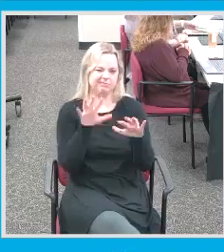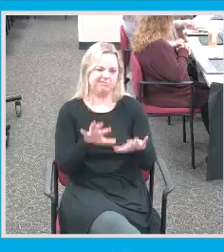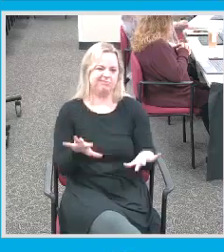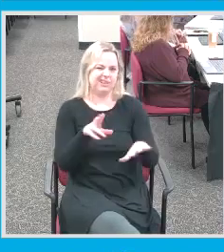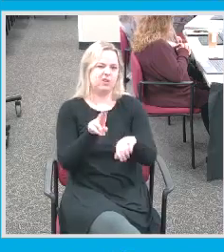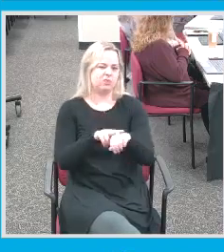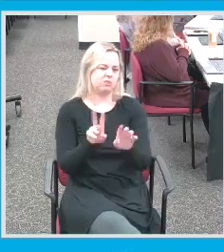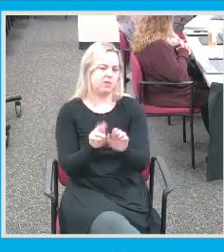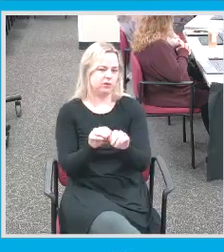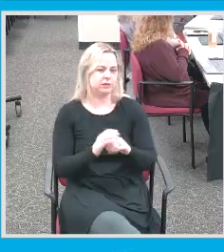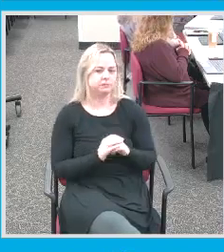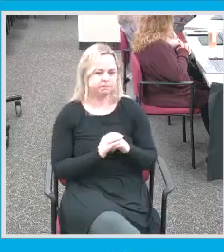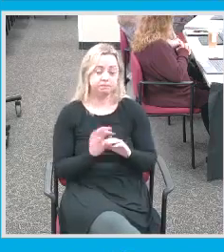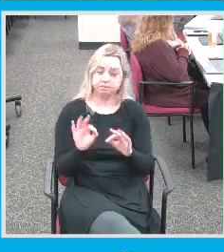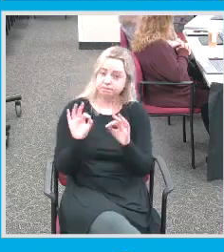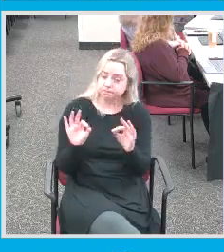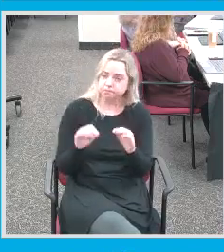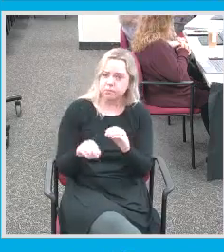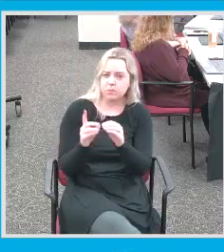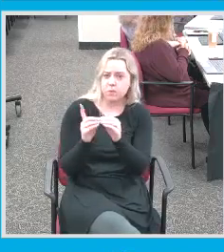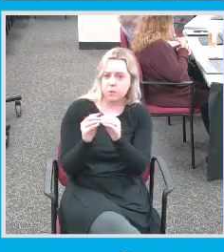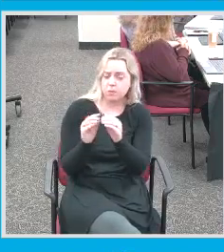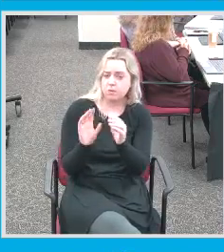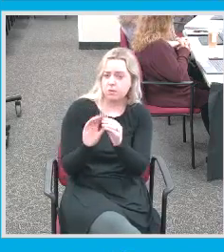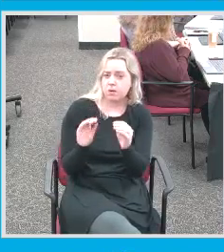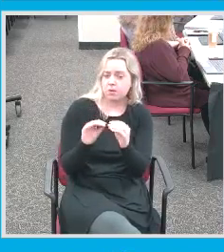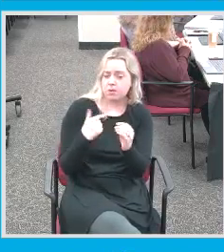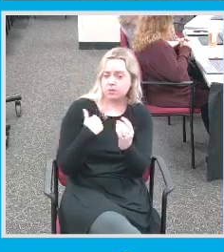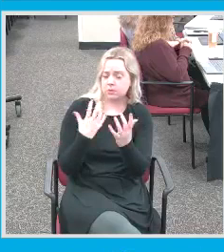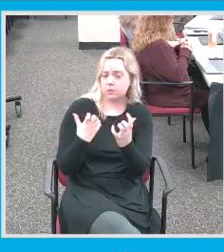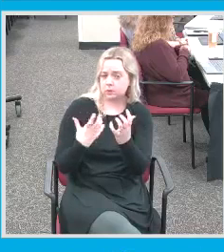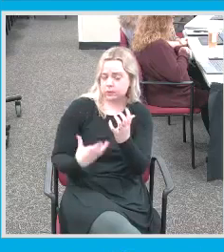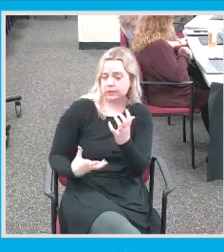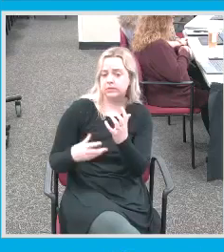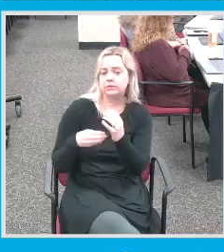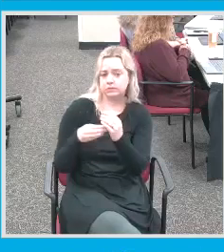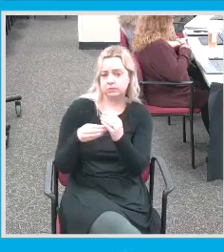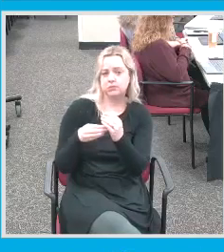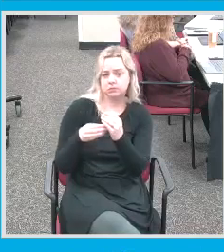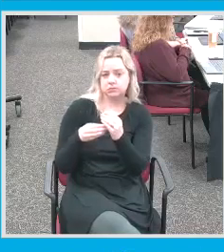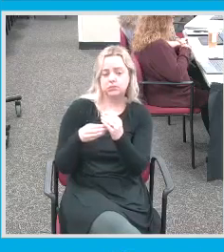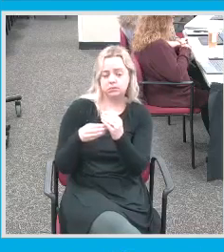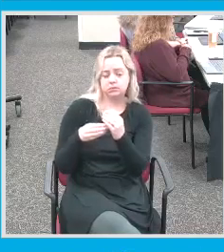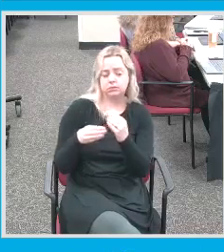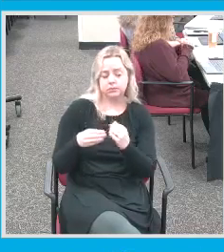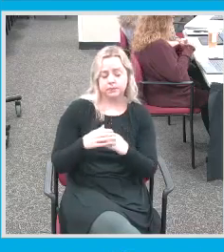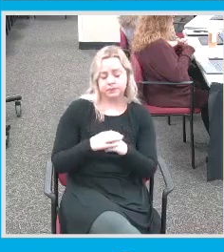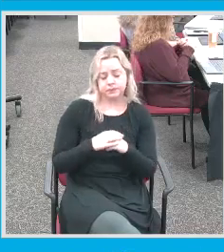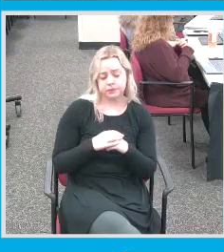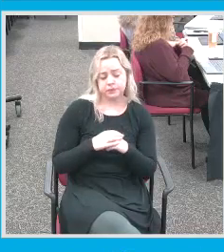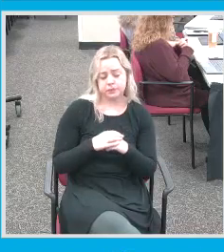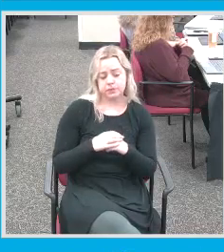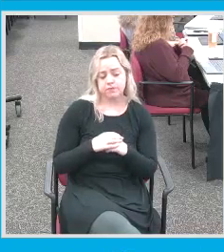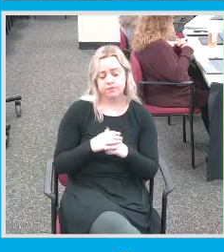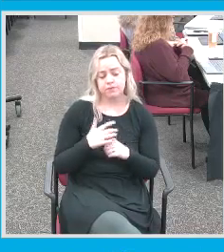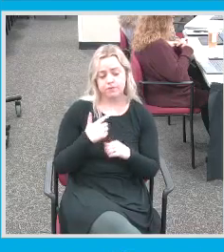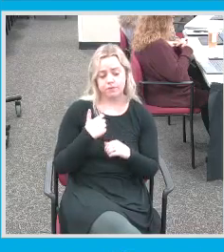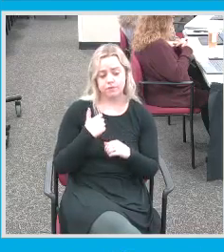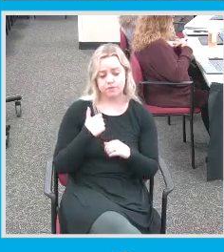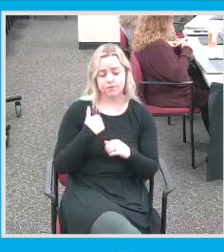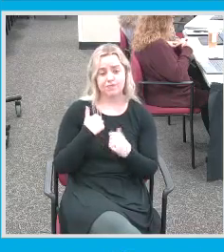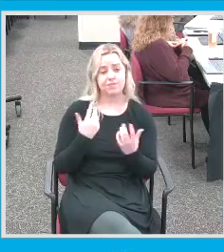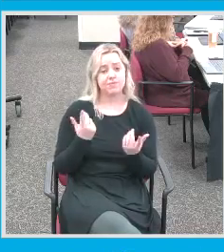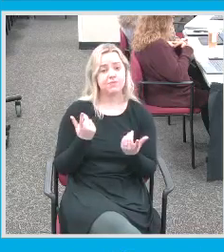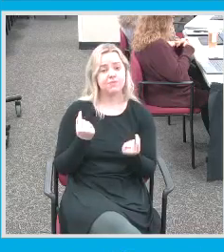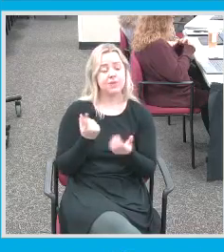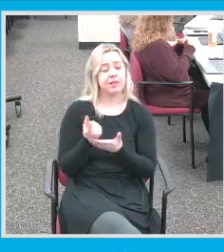Okay, and one other comment that I'd like to make to the board. I had the pleasure last week